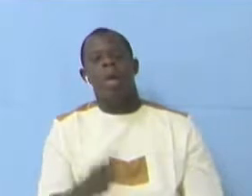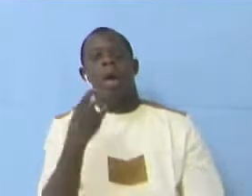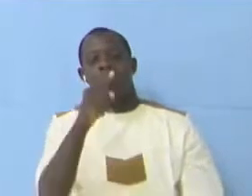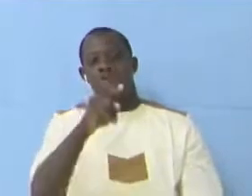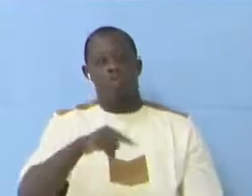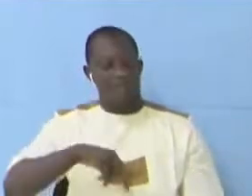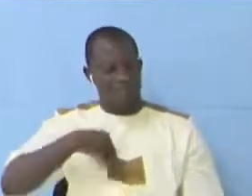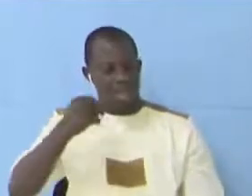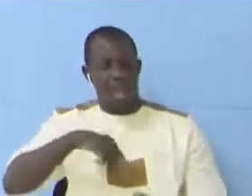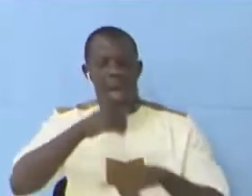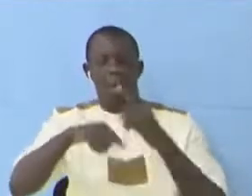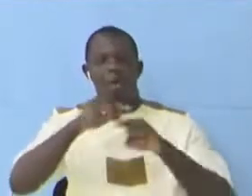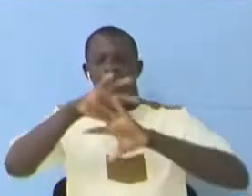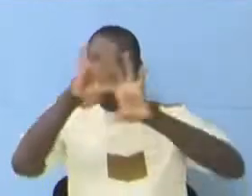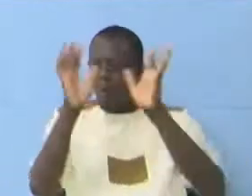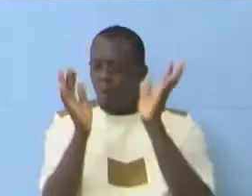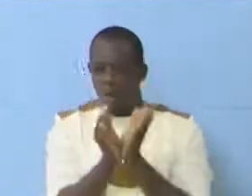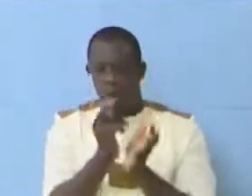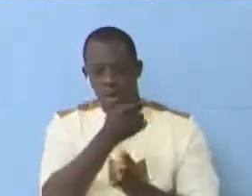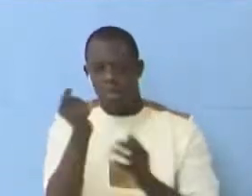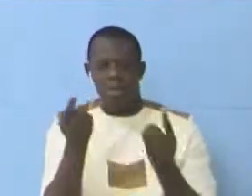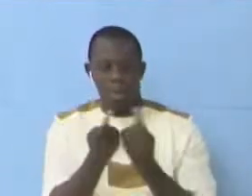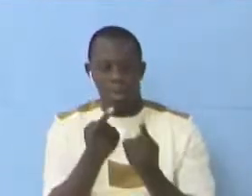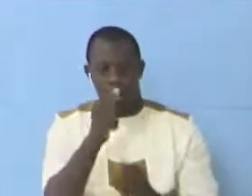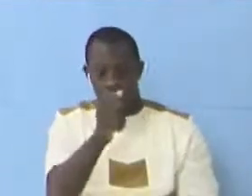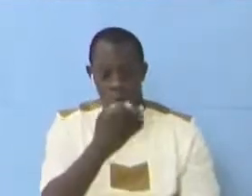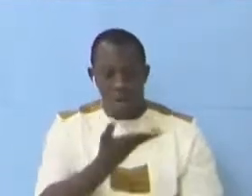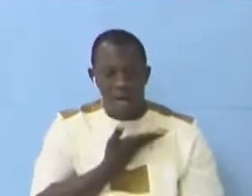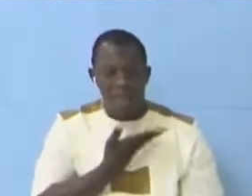all this? Do you have any regrets?